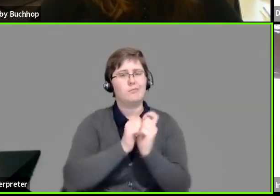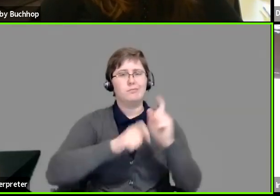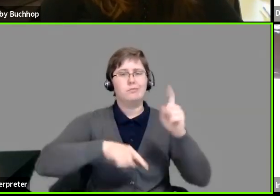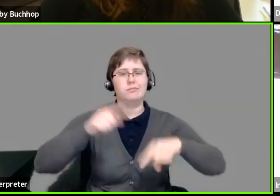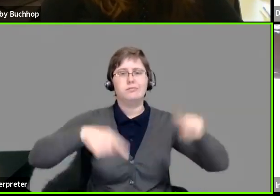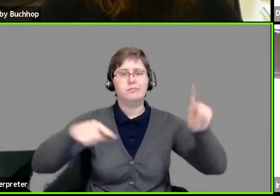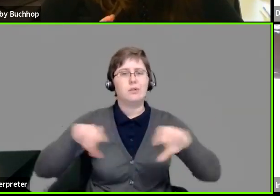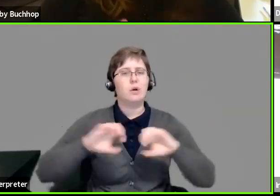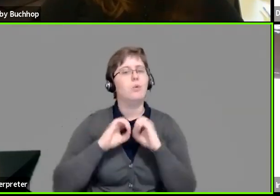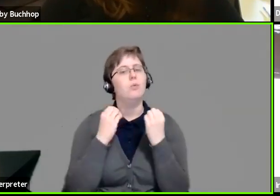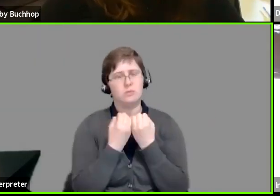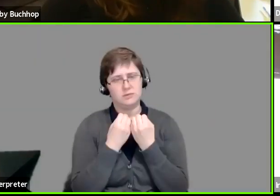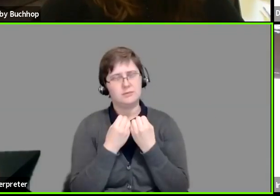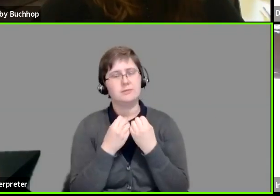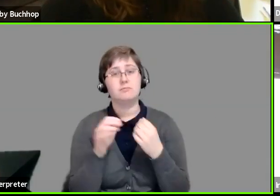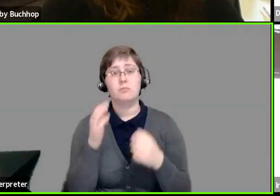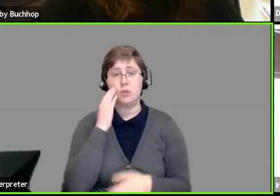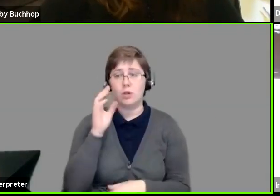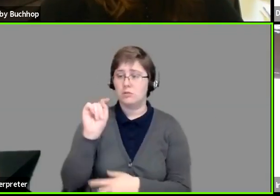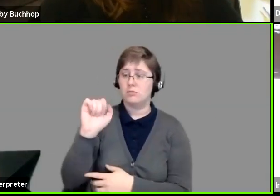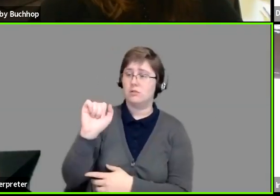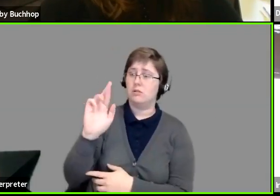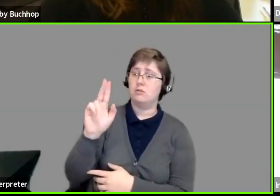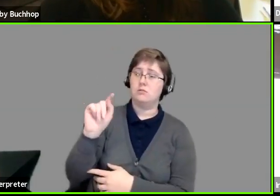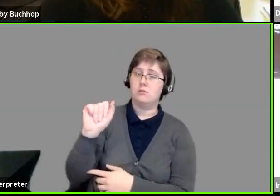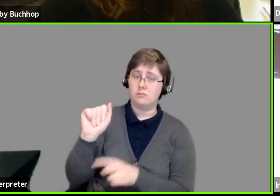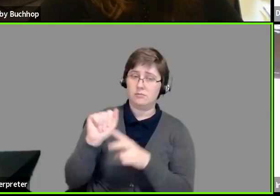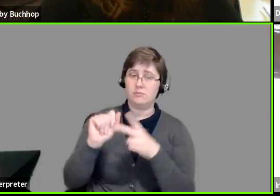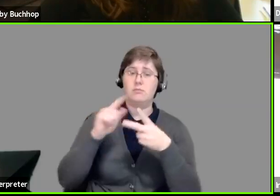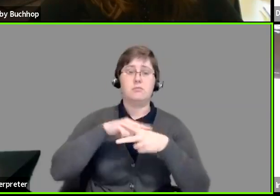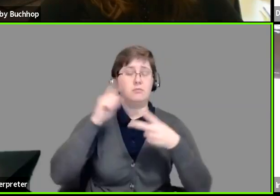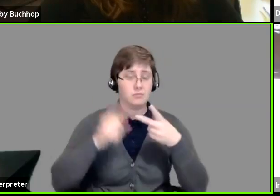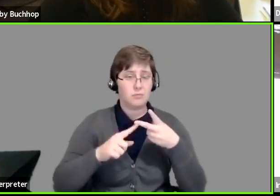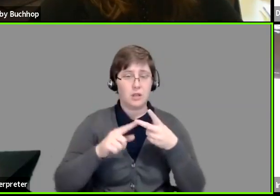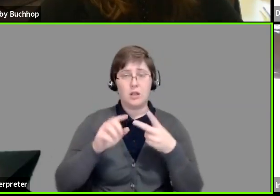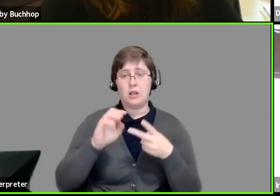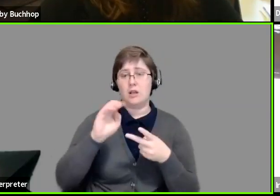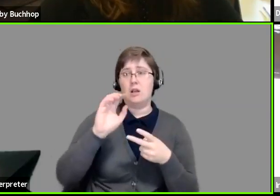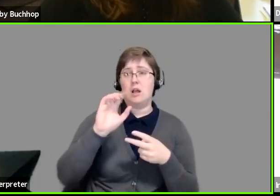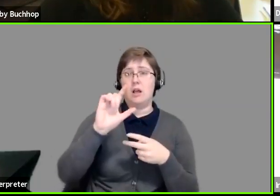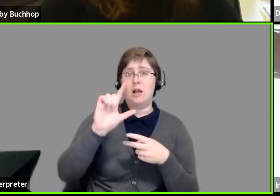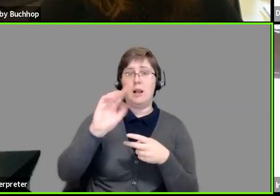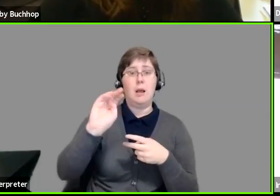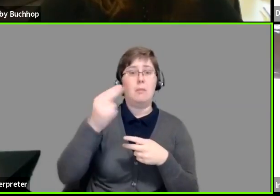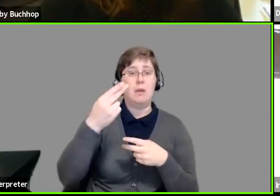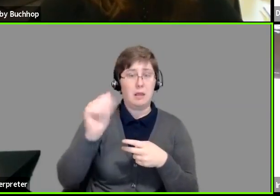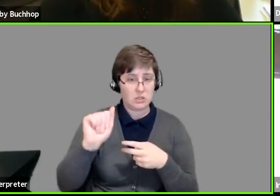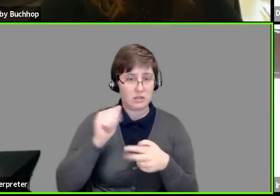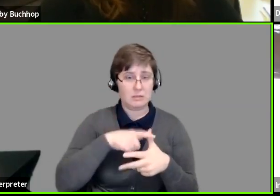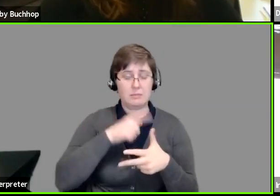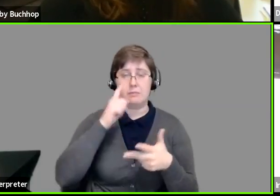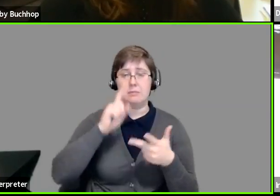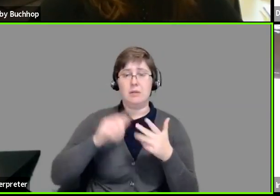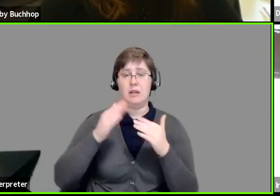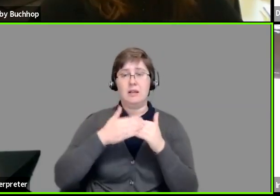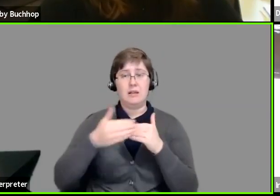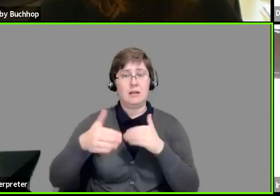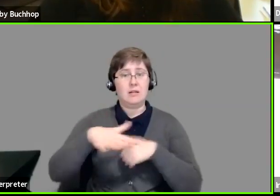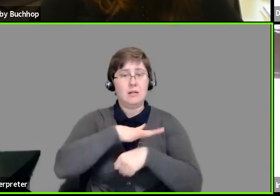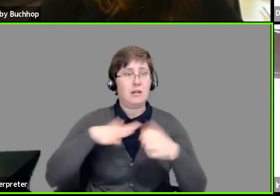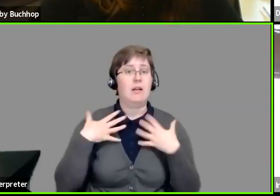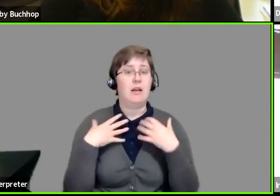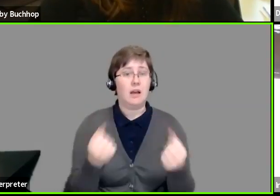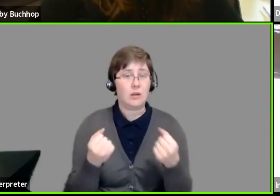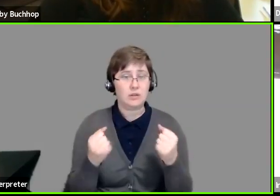community organizations such as TARDA, Lucas County Metropolitan Housing Authority, Neighborhood Health